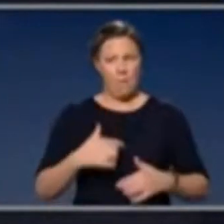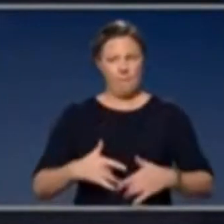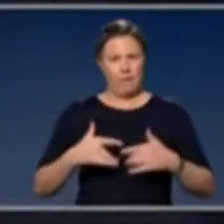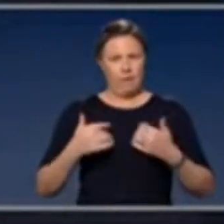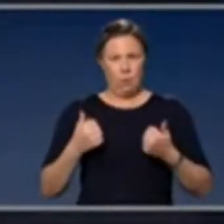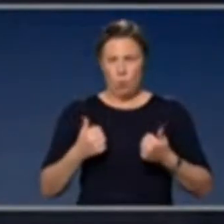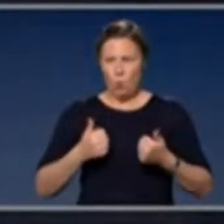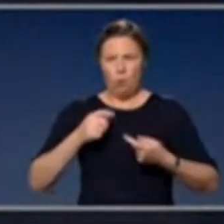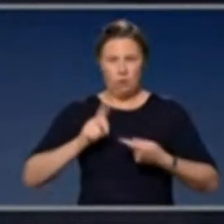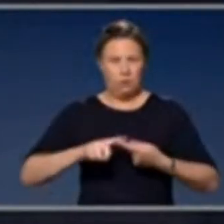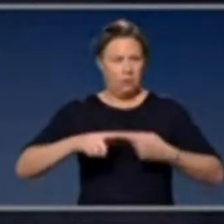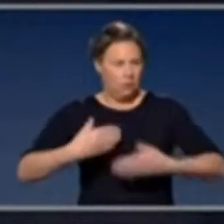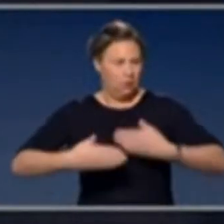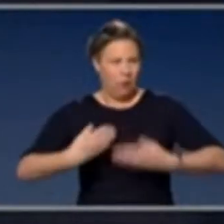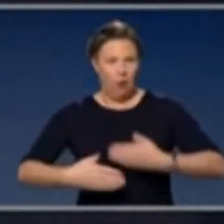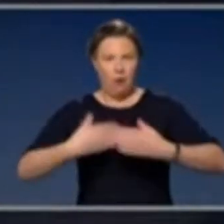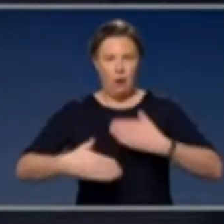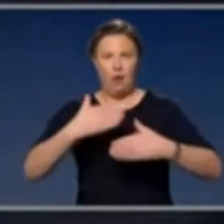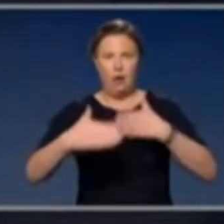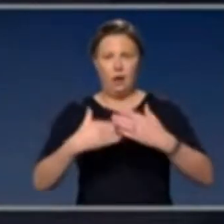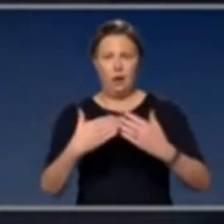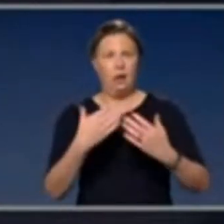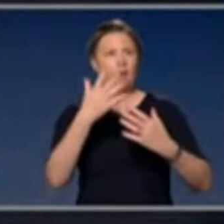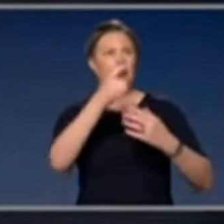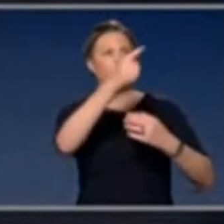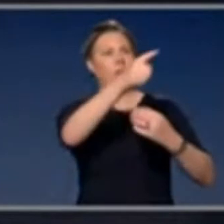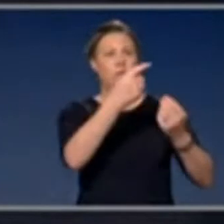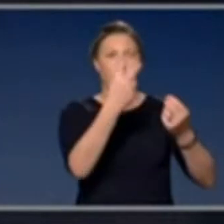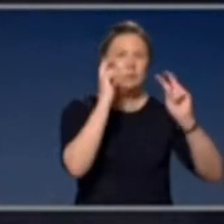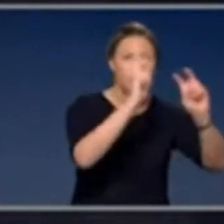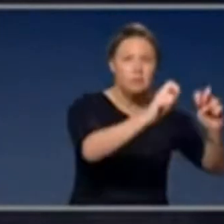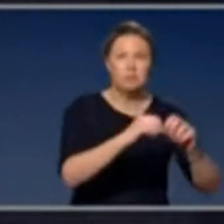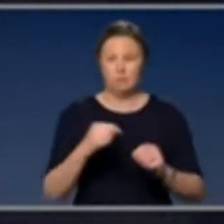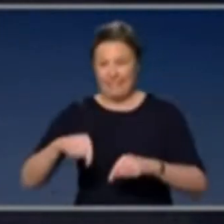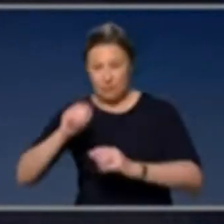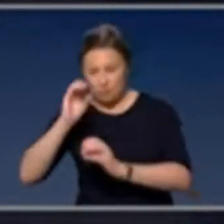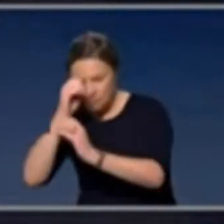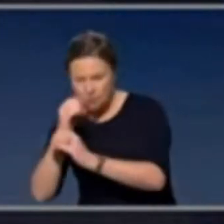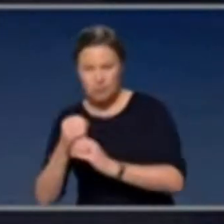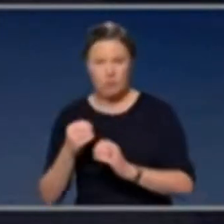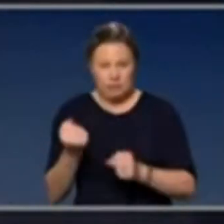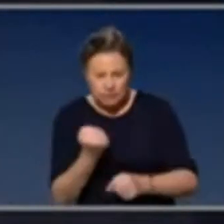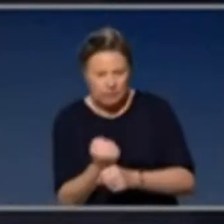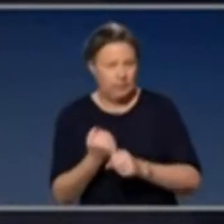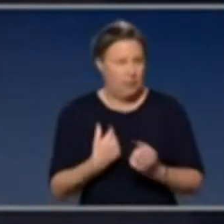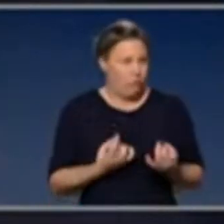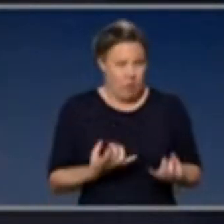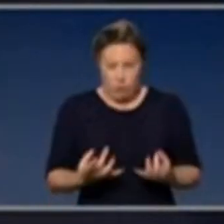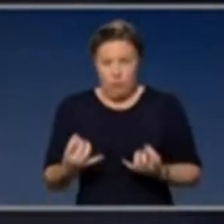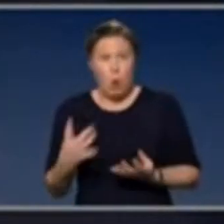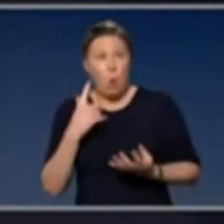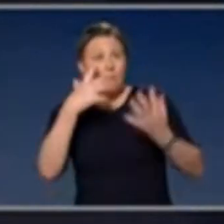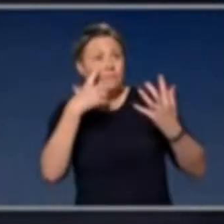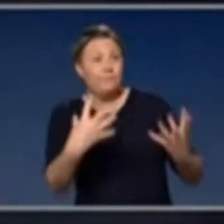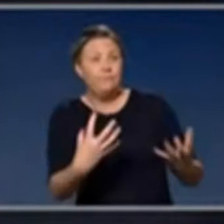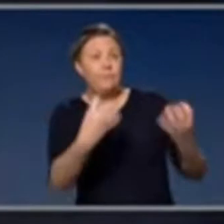of many pieces of parallel work to make sure that Australia is very well placed and prepared if and when a